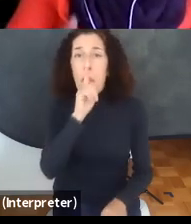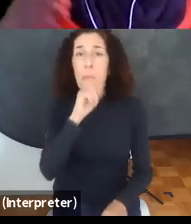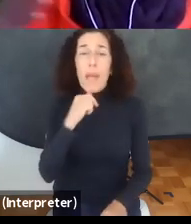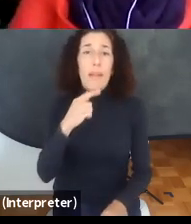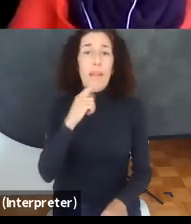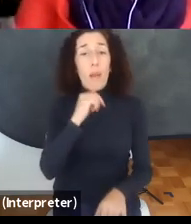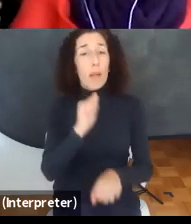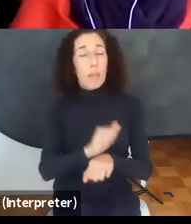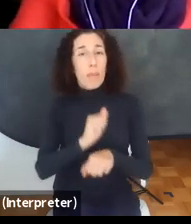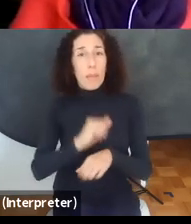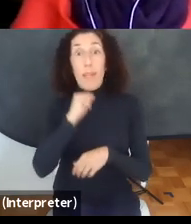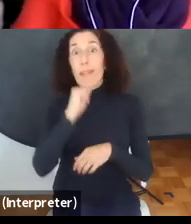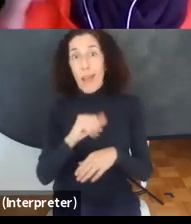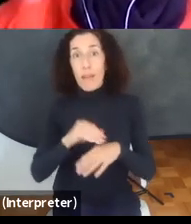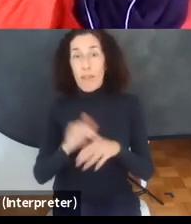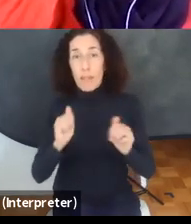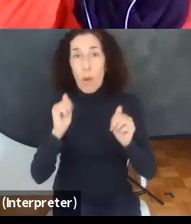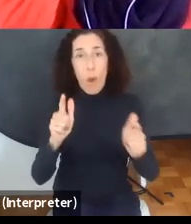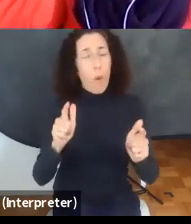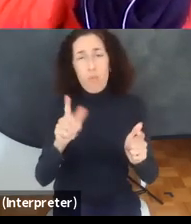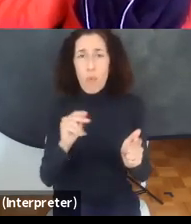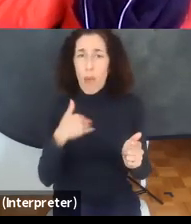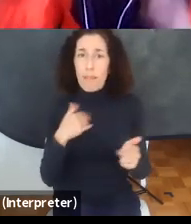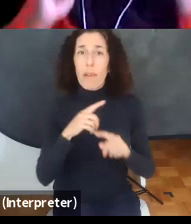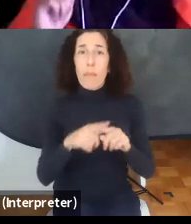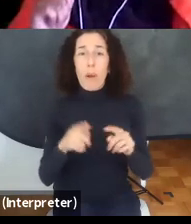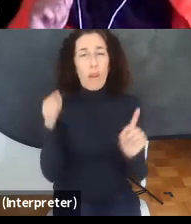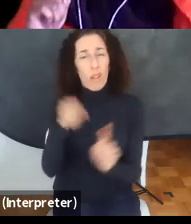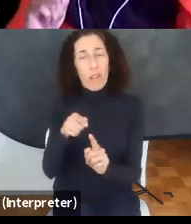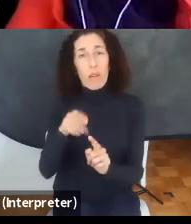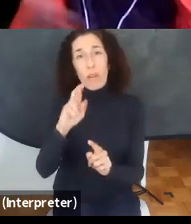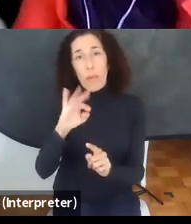upon also racial disparities that are occurring. And so